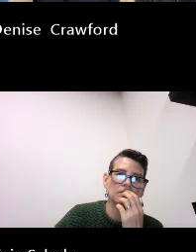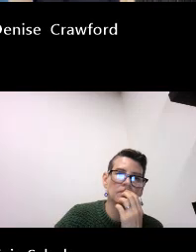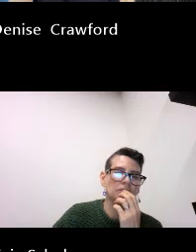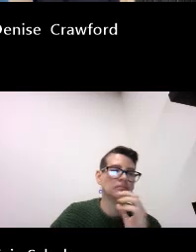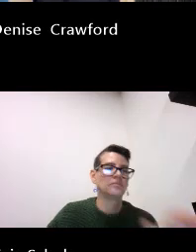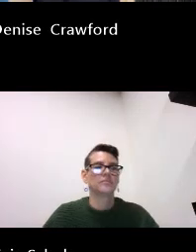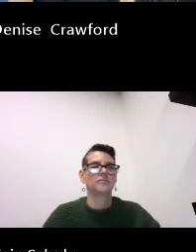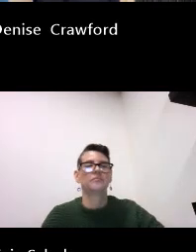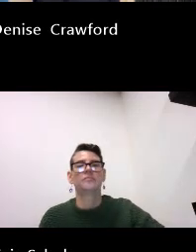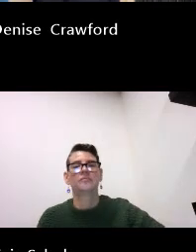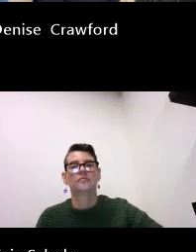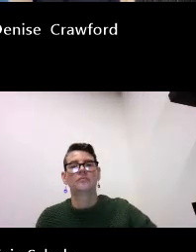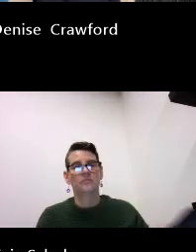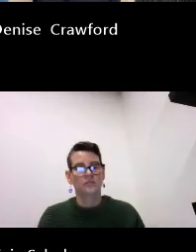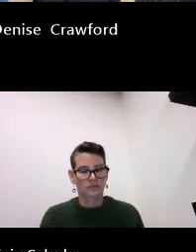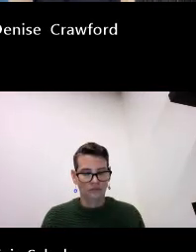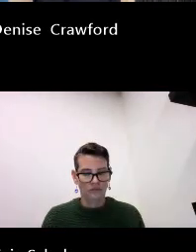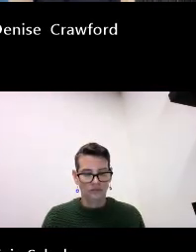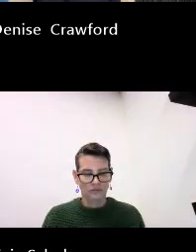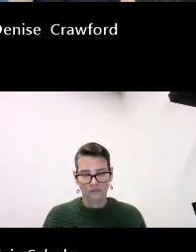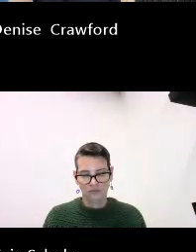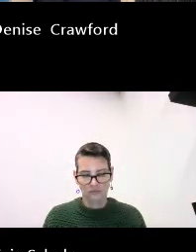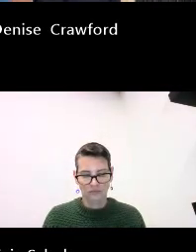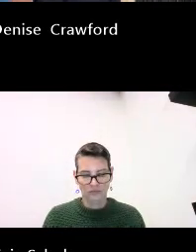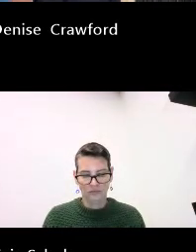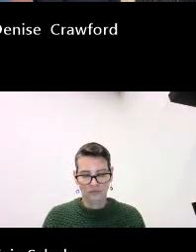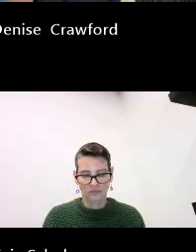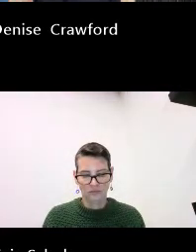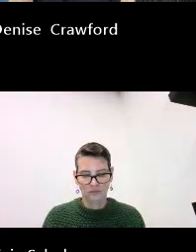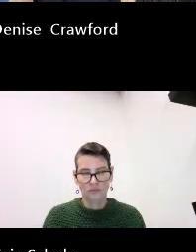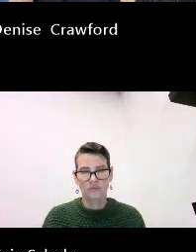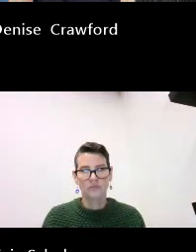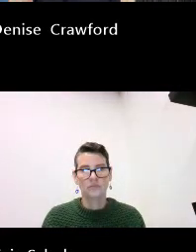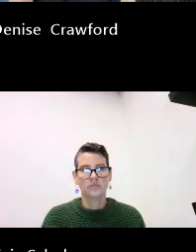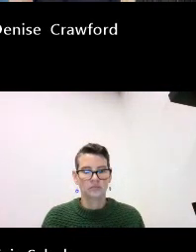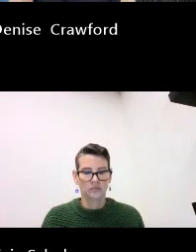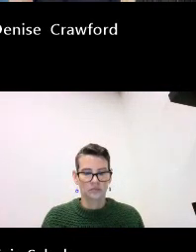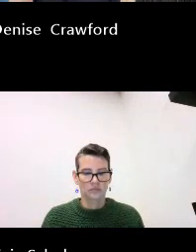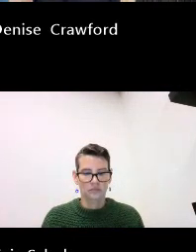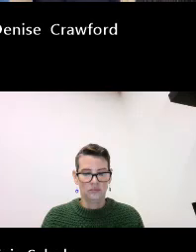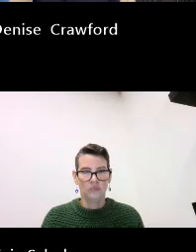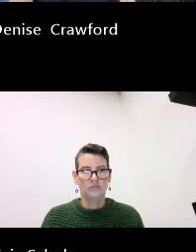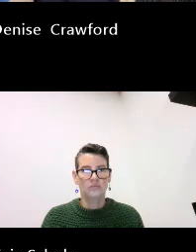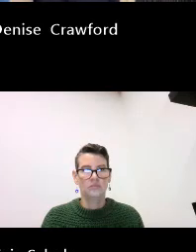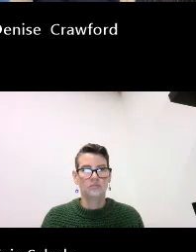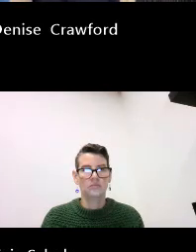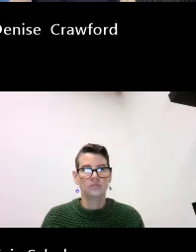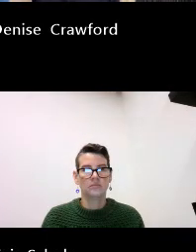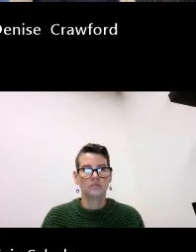that 8 minutes, it has to be the same service in the same day for the same member.